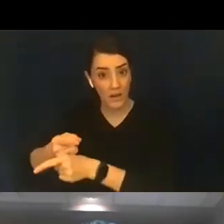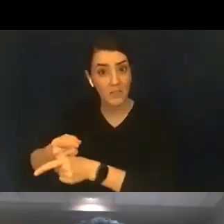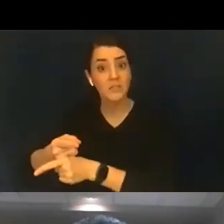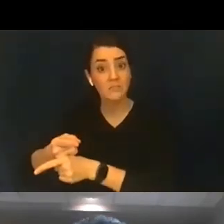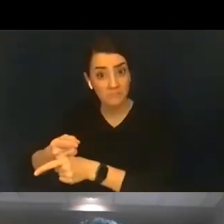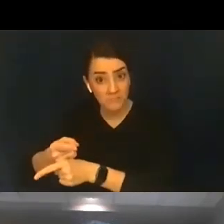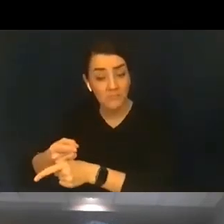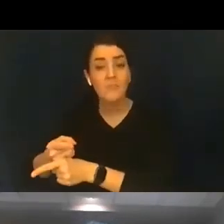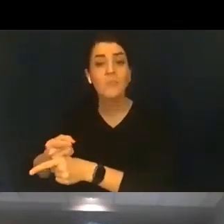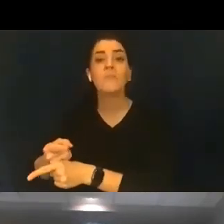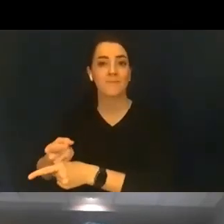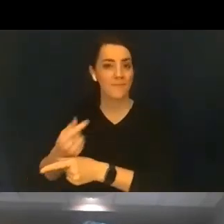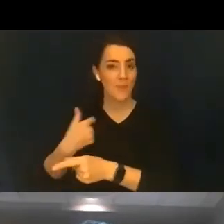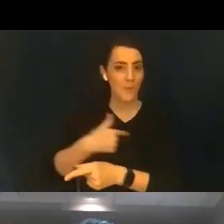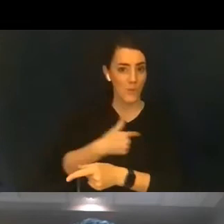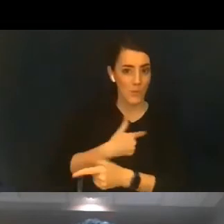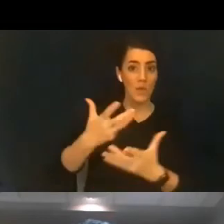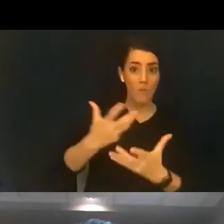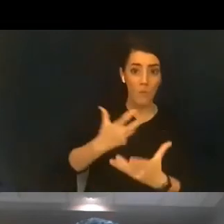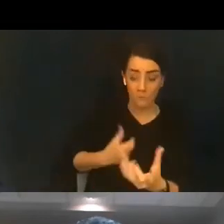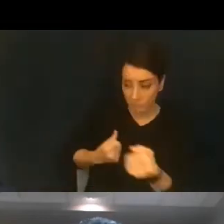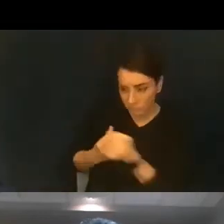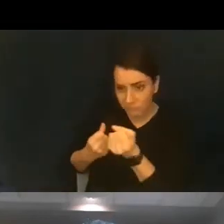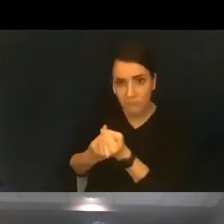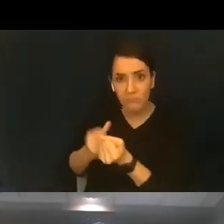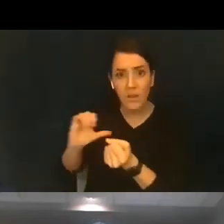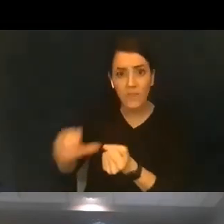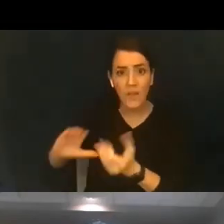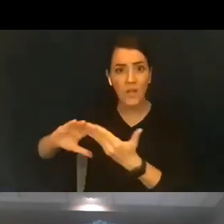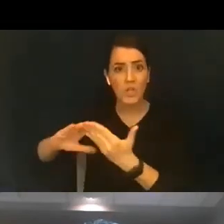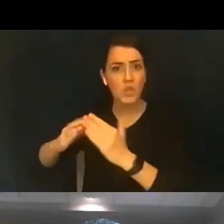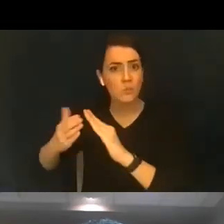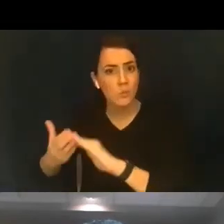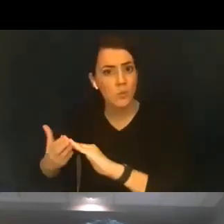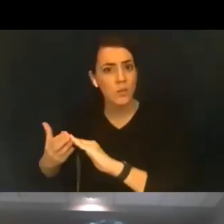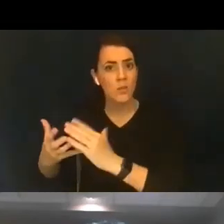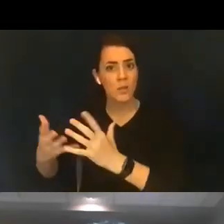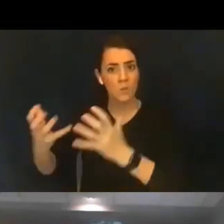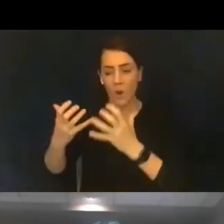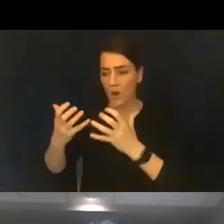their dignity, they've been raped of their families,